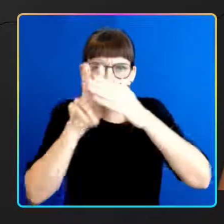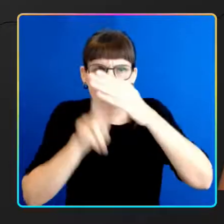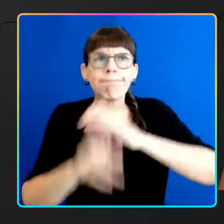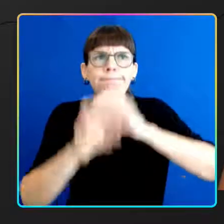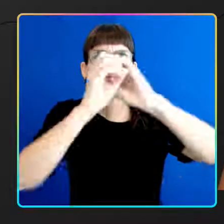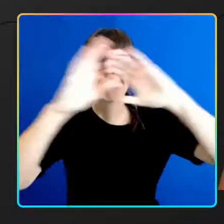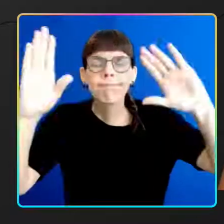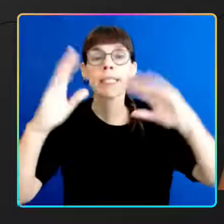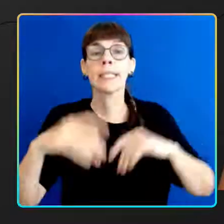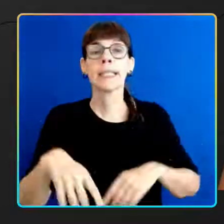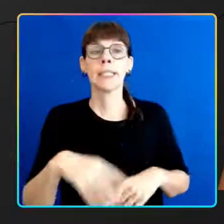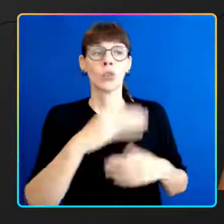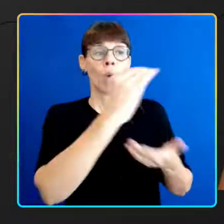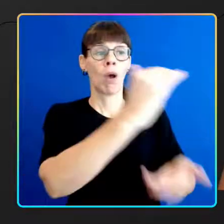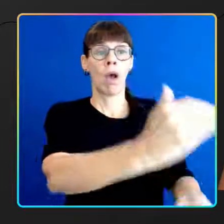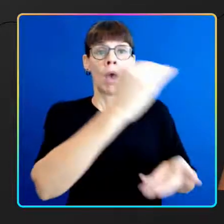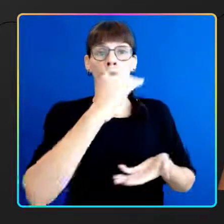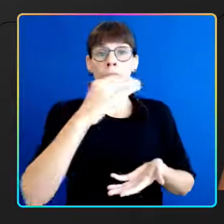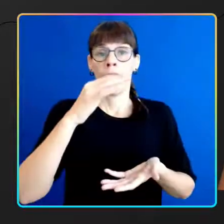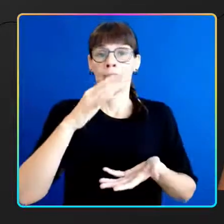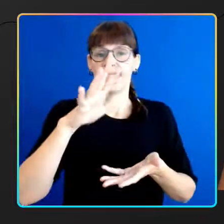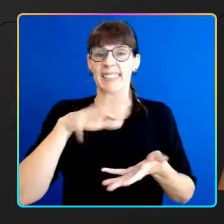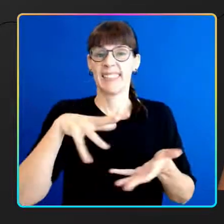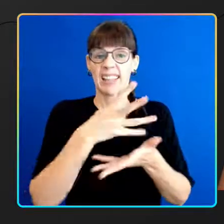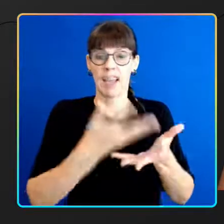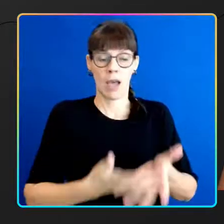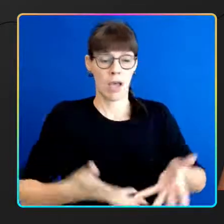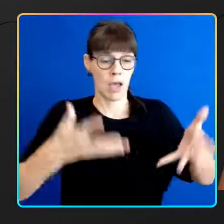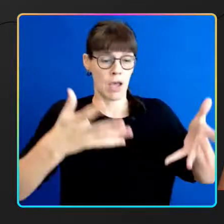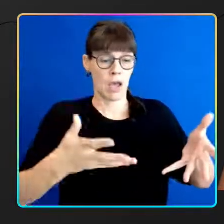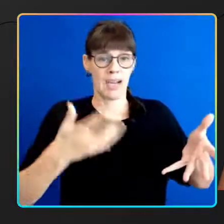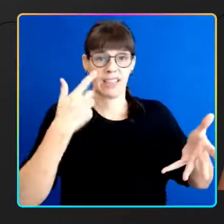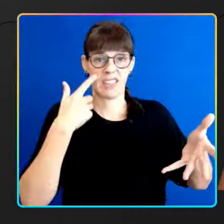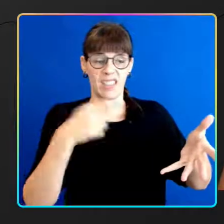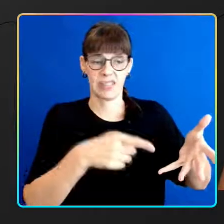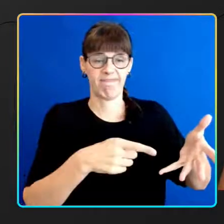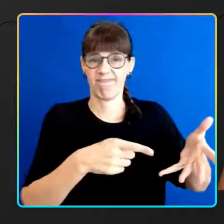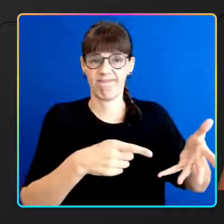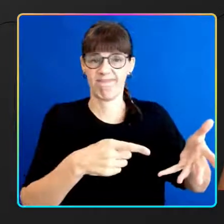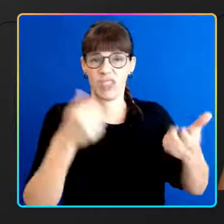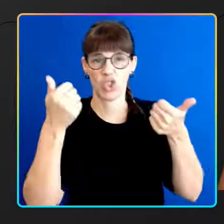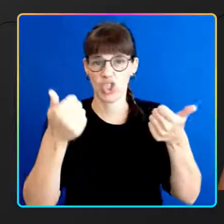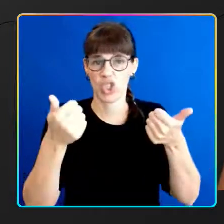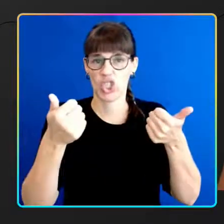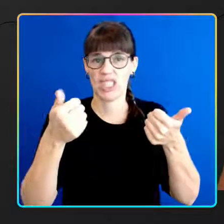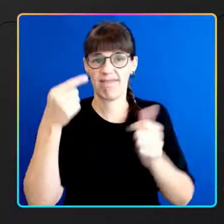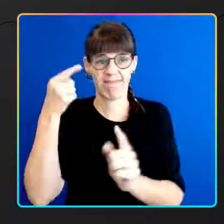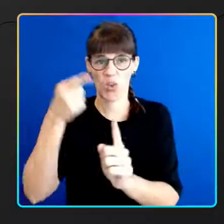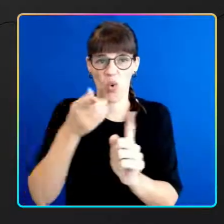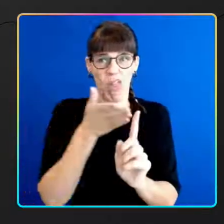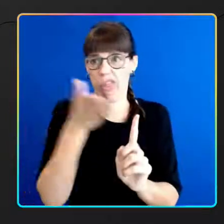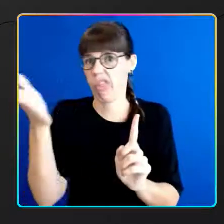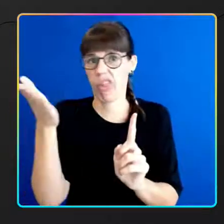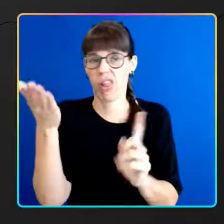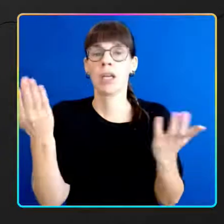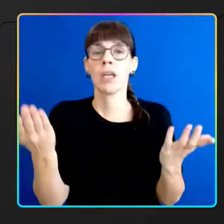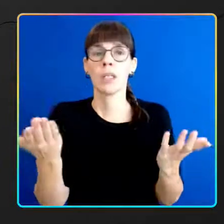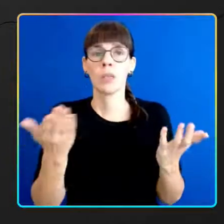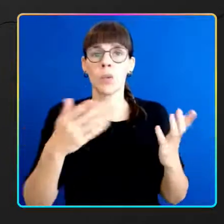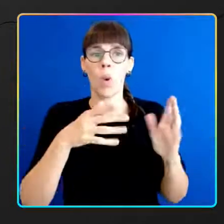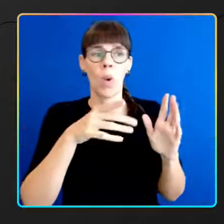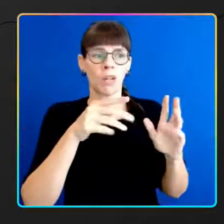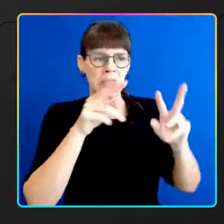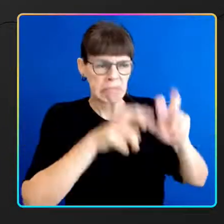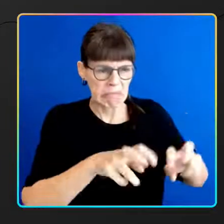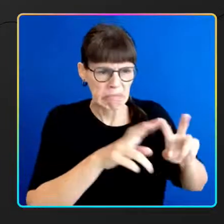of data. But when you go into data, you see no, you couldn't use that data for that purpose. You couldn't find a pattern properly. Data